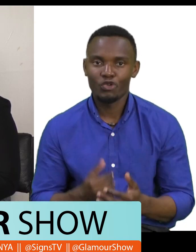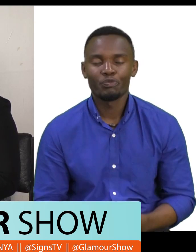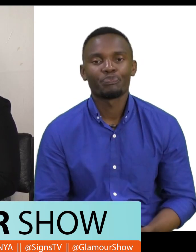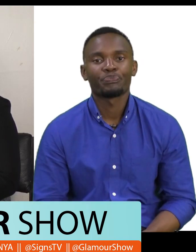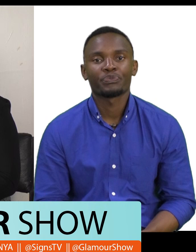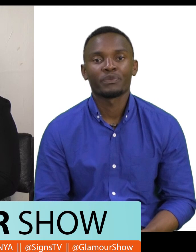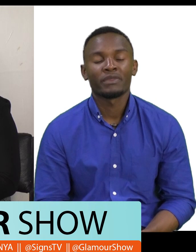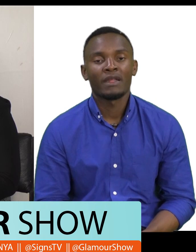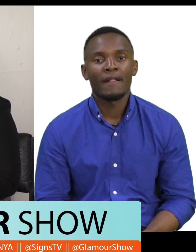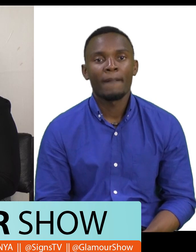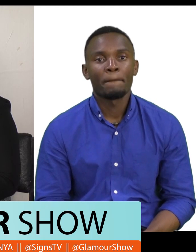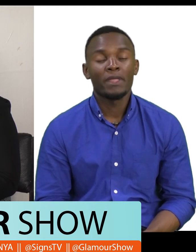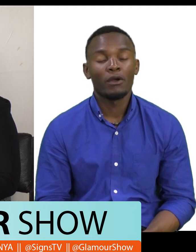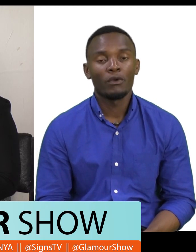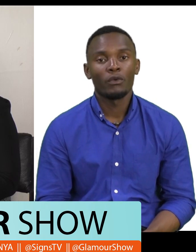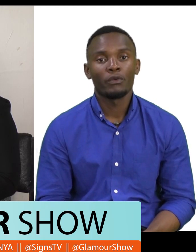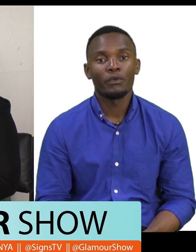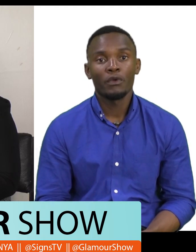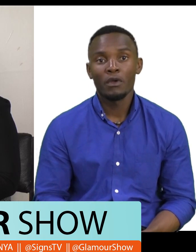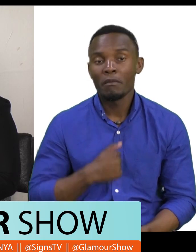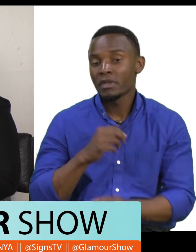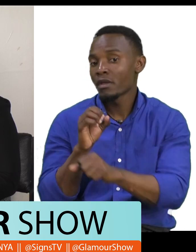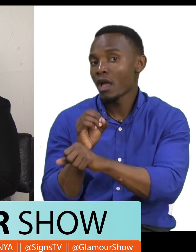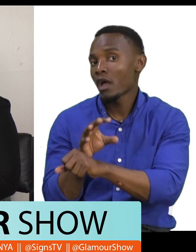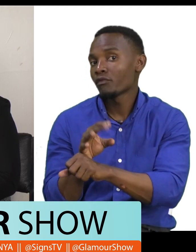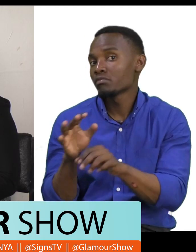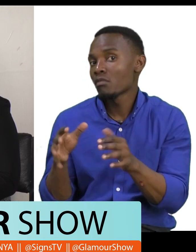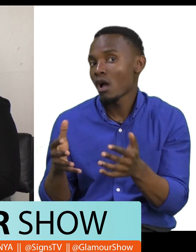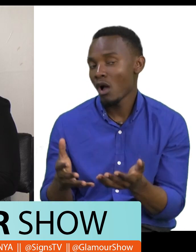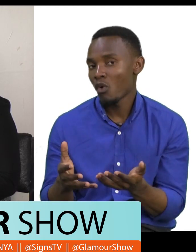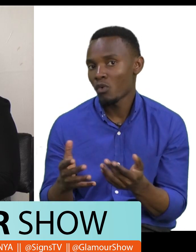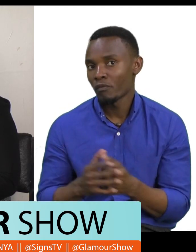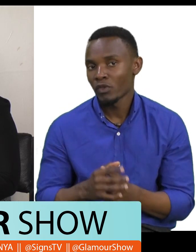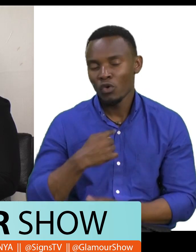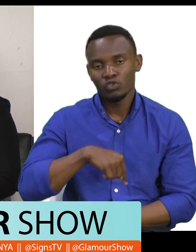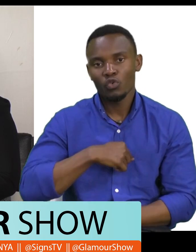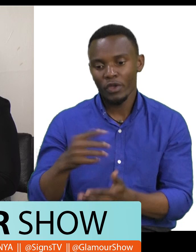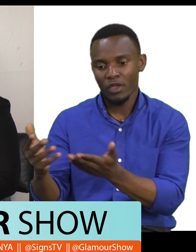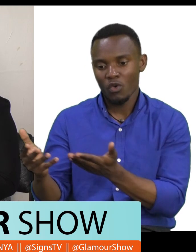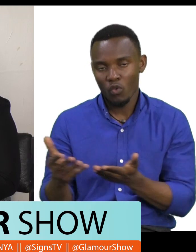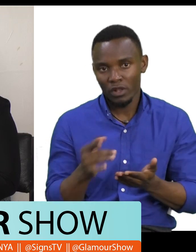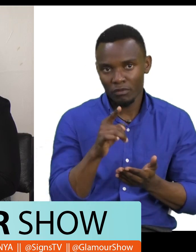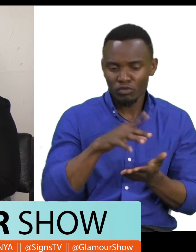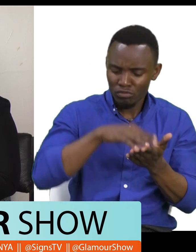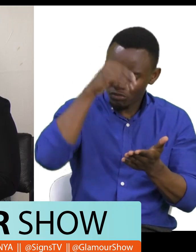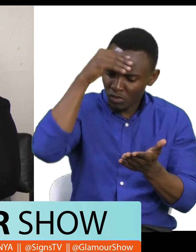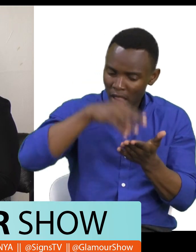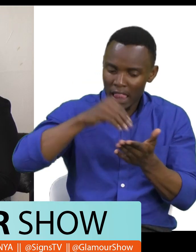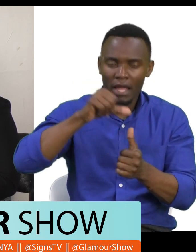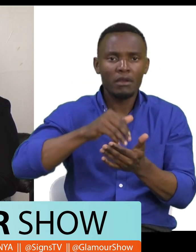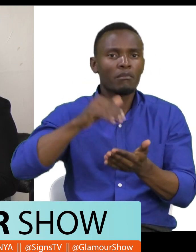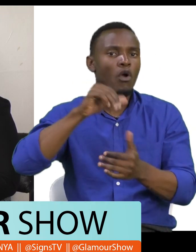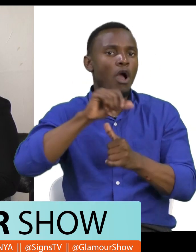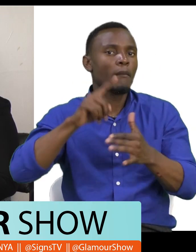Thanks. Whatever I will advise the viewers is that we welcome you to learn